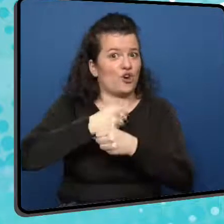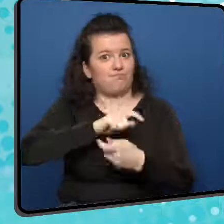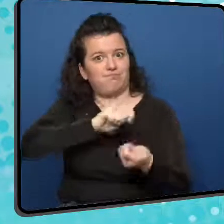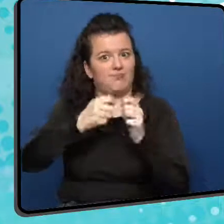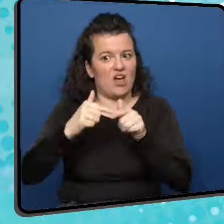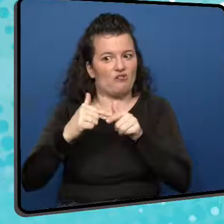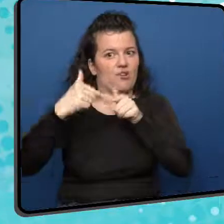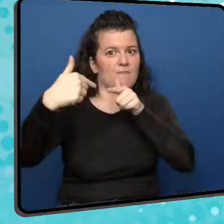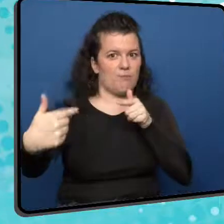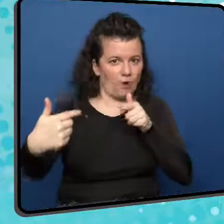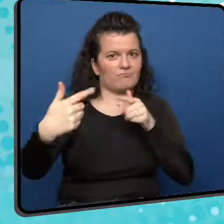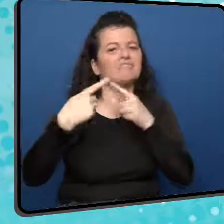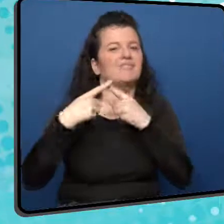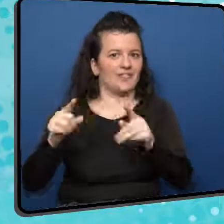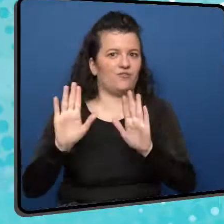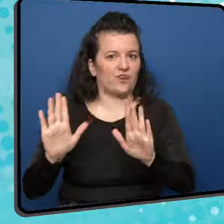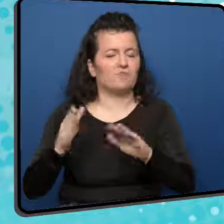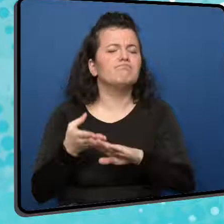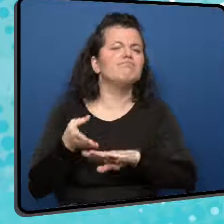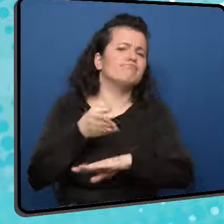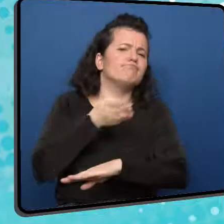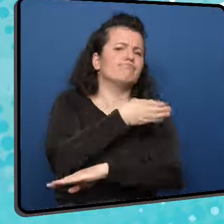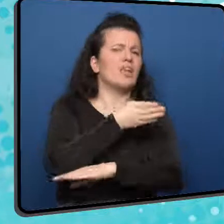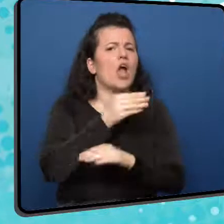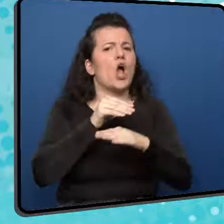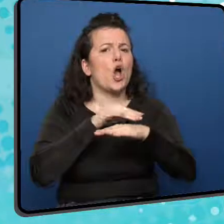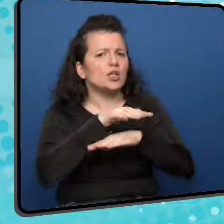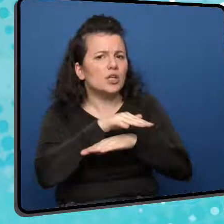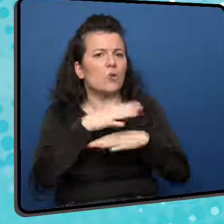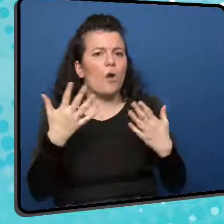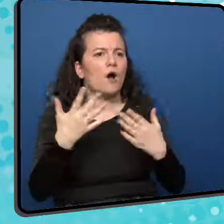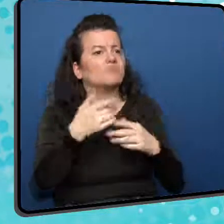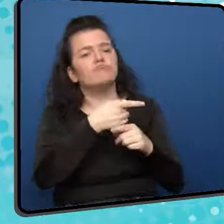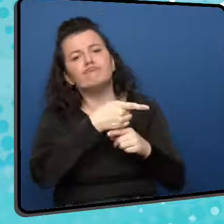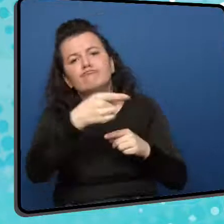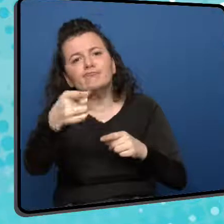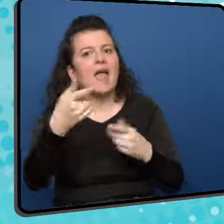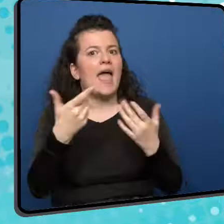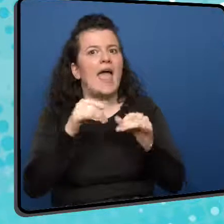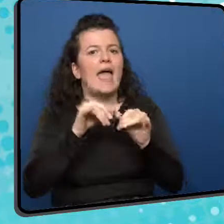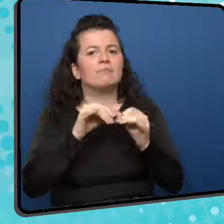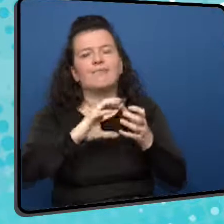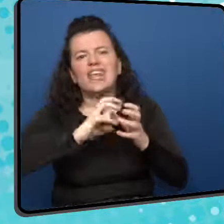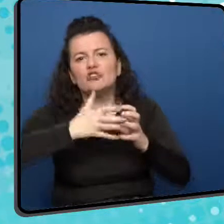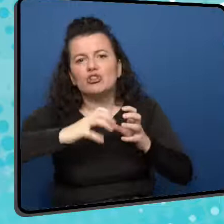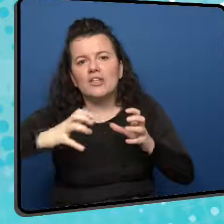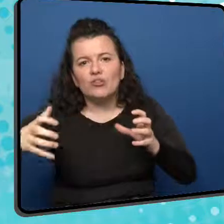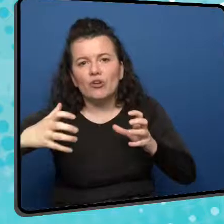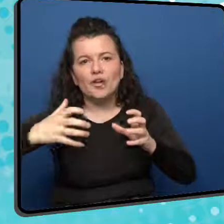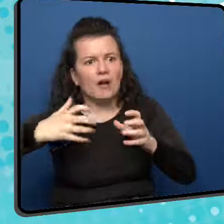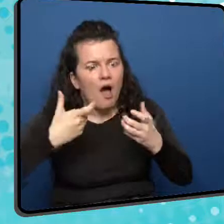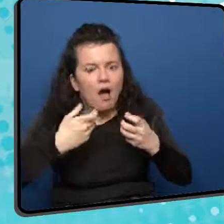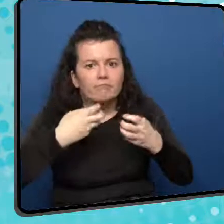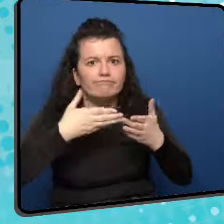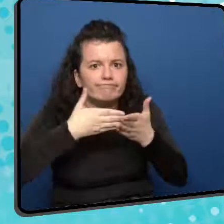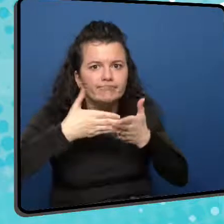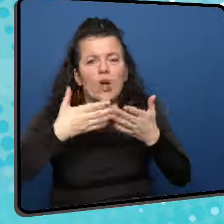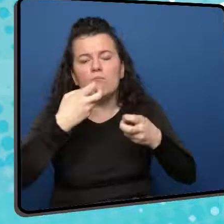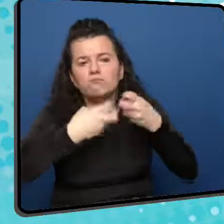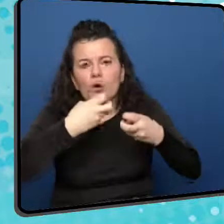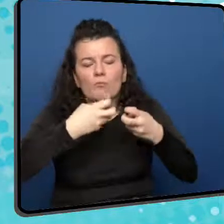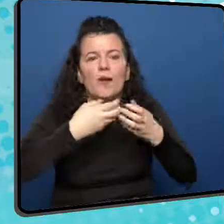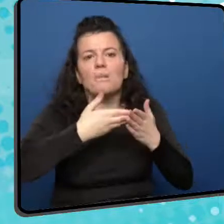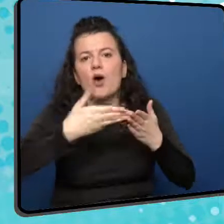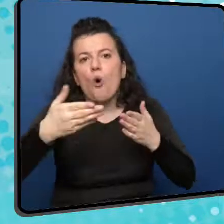we're a consultancy and we help customers solve data engineering problems and AI problems. So an average day can be